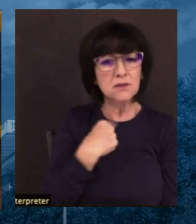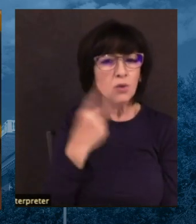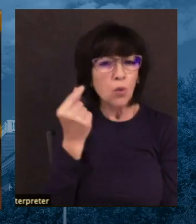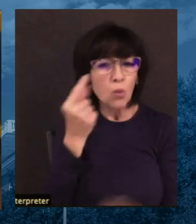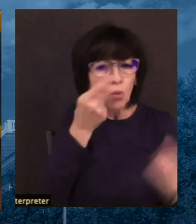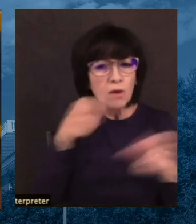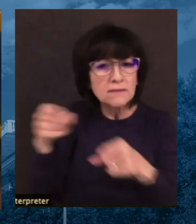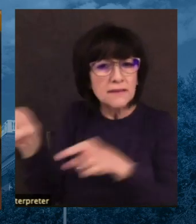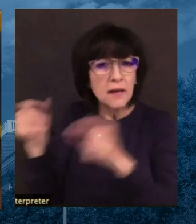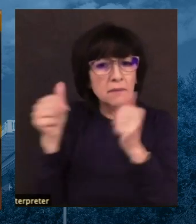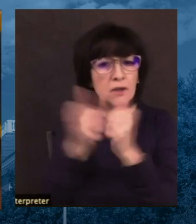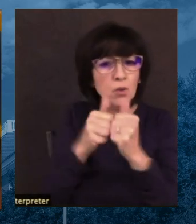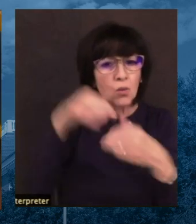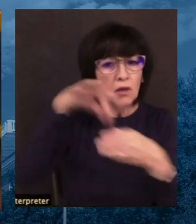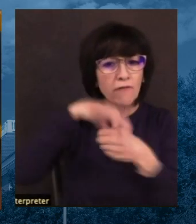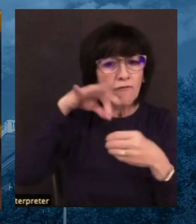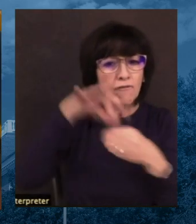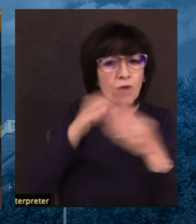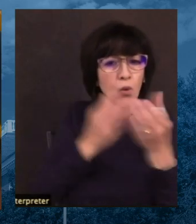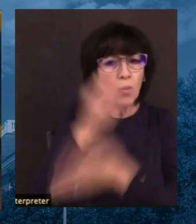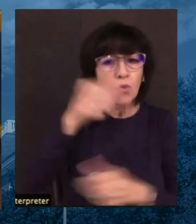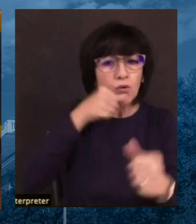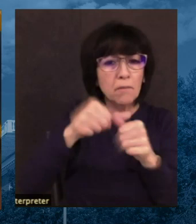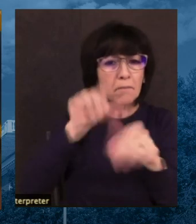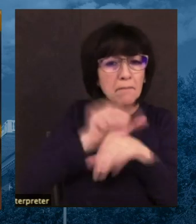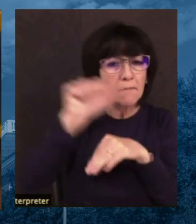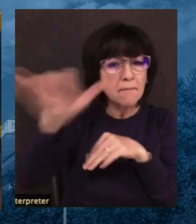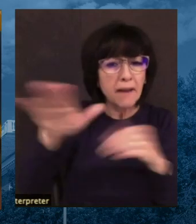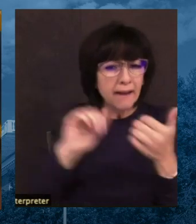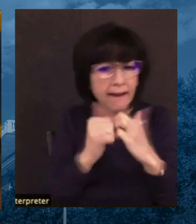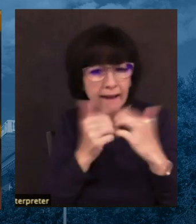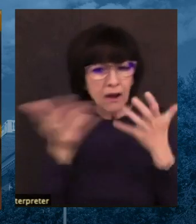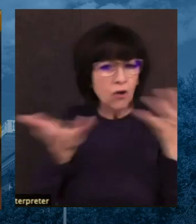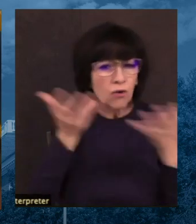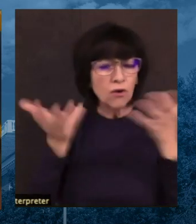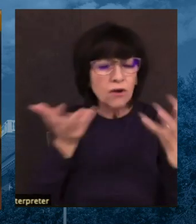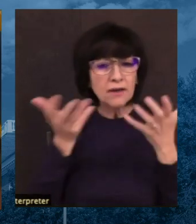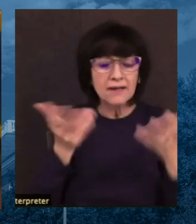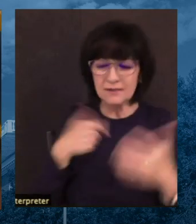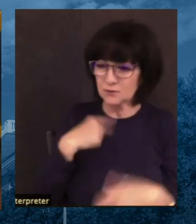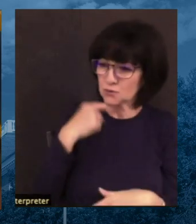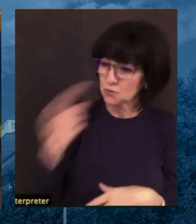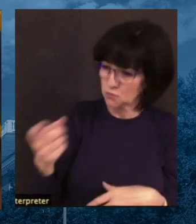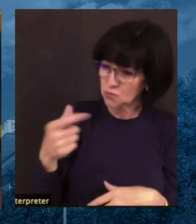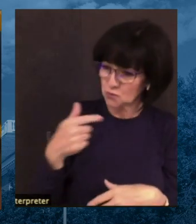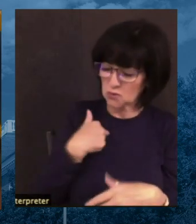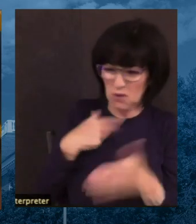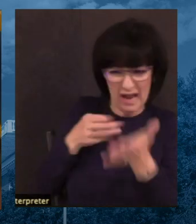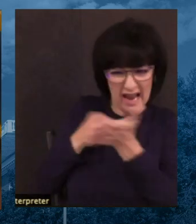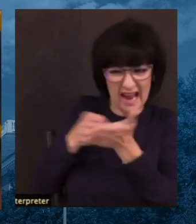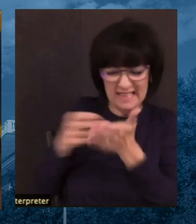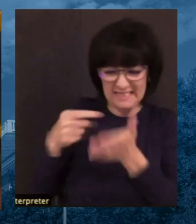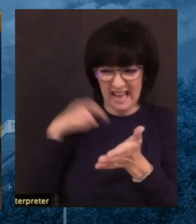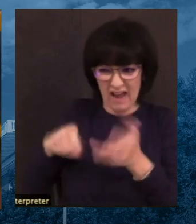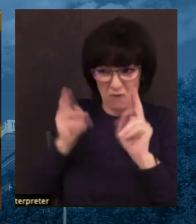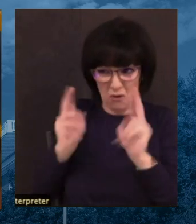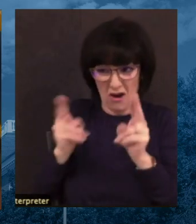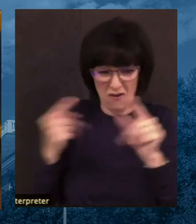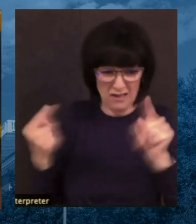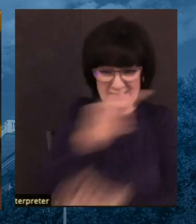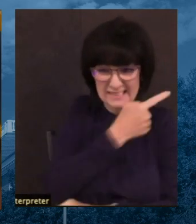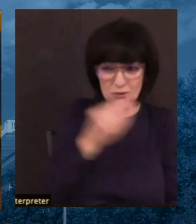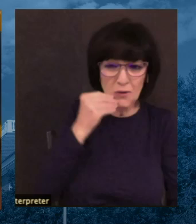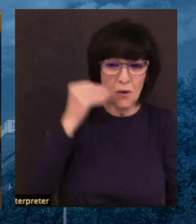with the vote by mail?" I said, "Well, to be honest with you, I'm getting ready to go back home. I got to be on a Zoom with the governor. He's